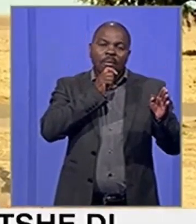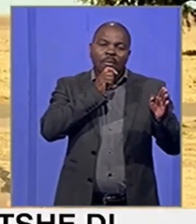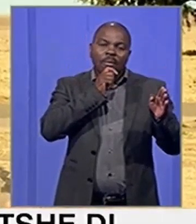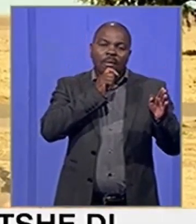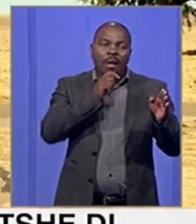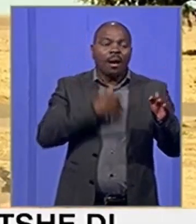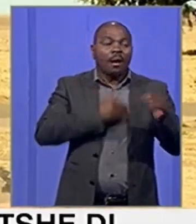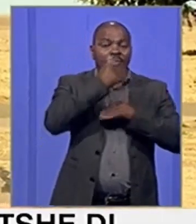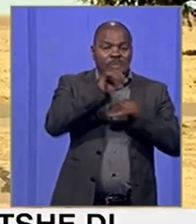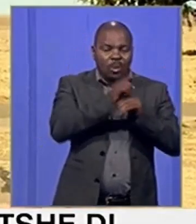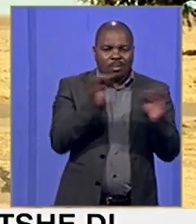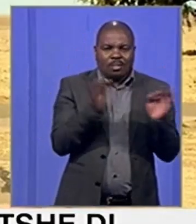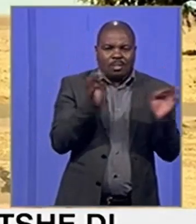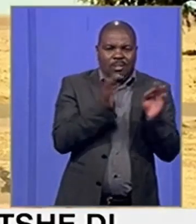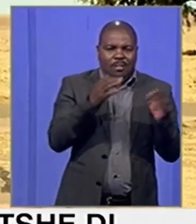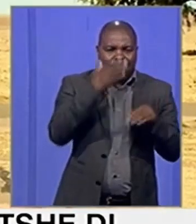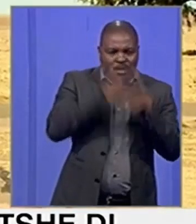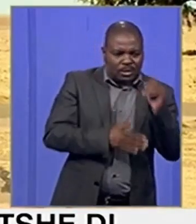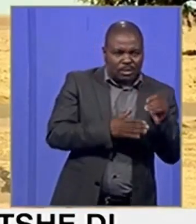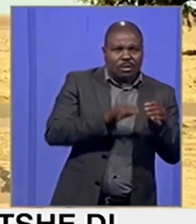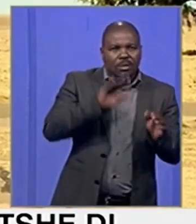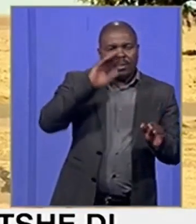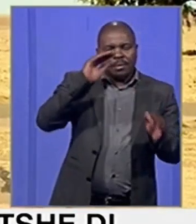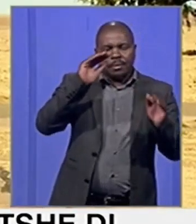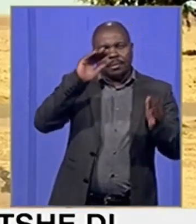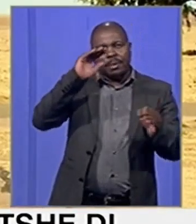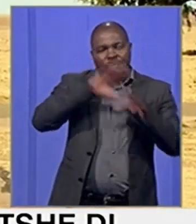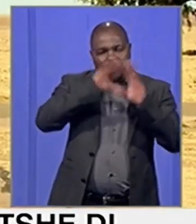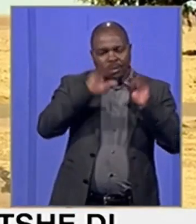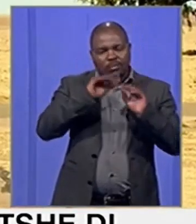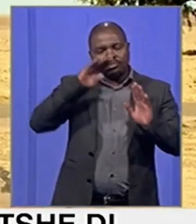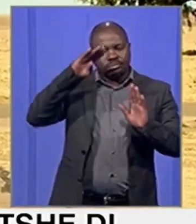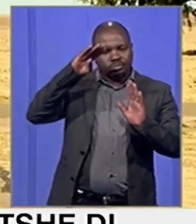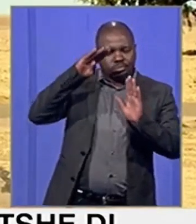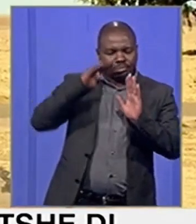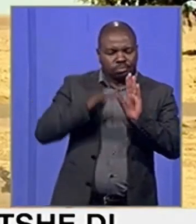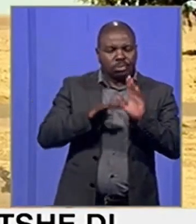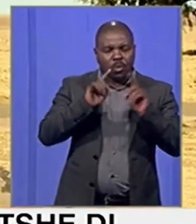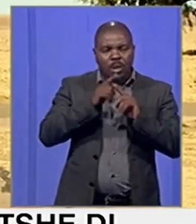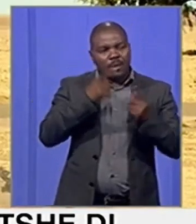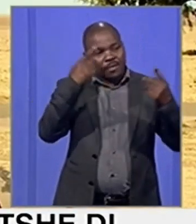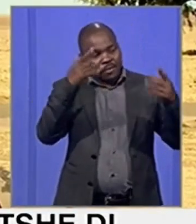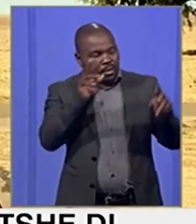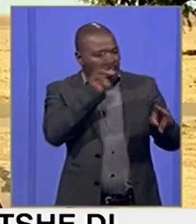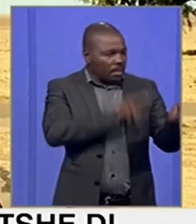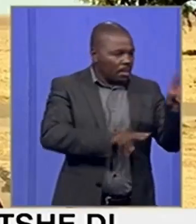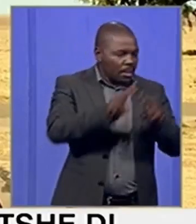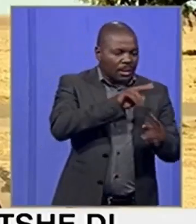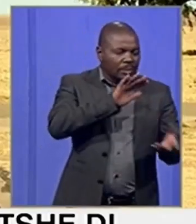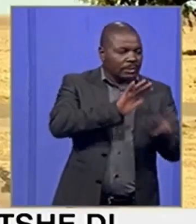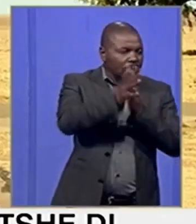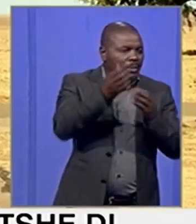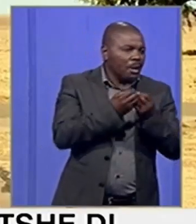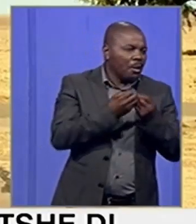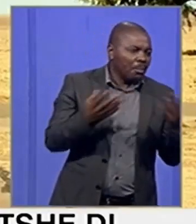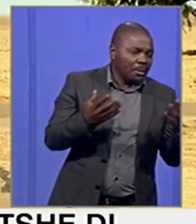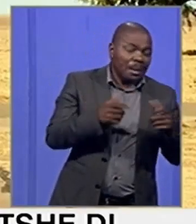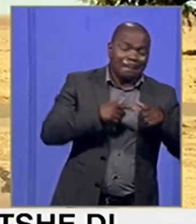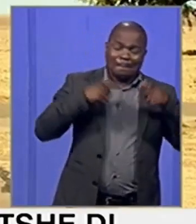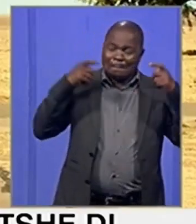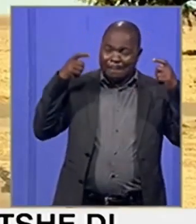front has come past, everything calmed down a little bit, and we were able to assess damage. The largest